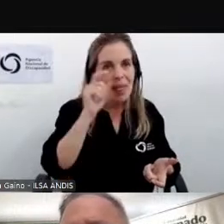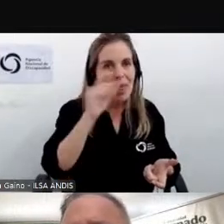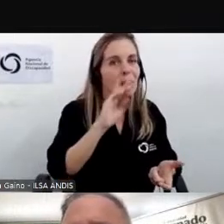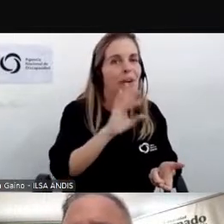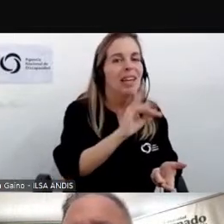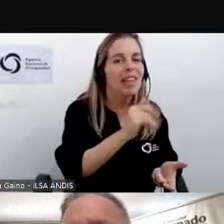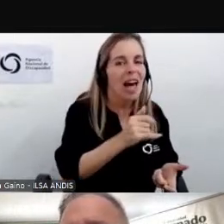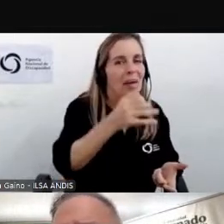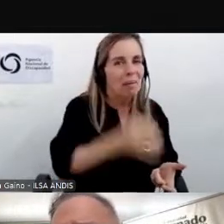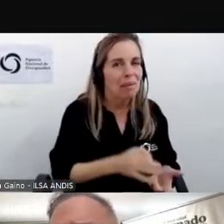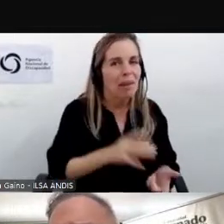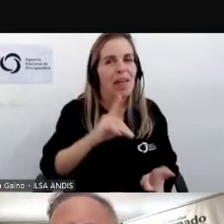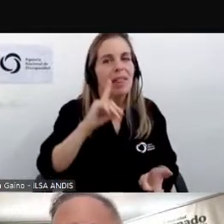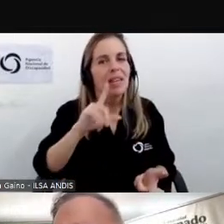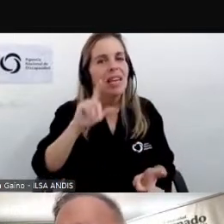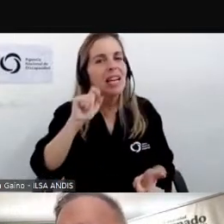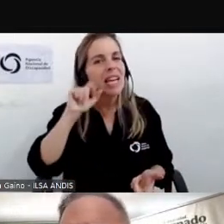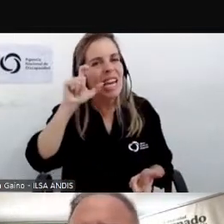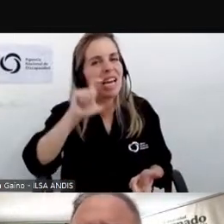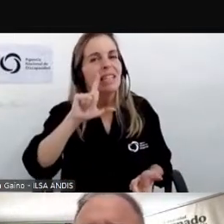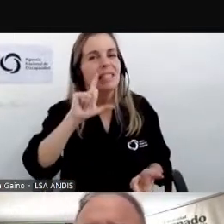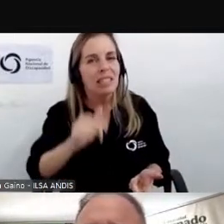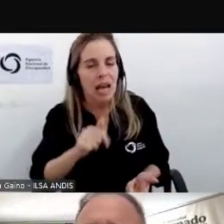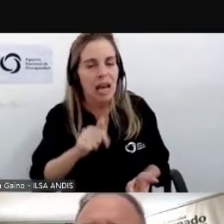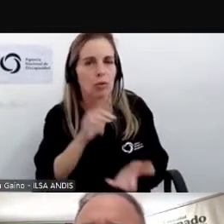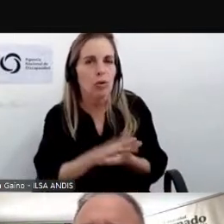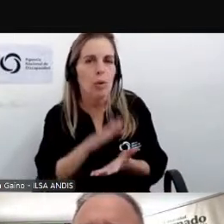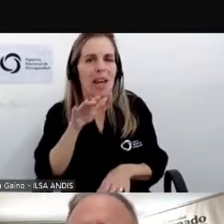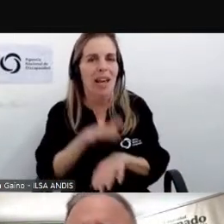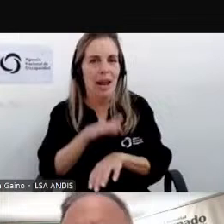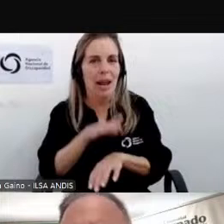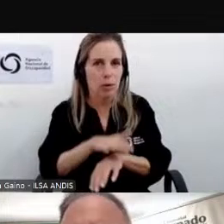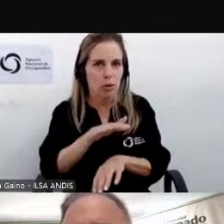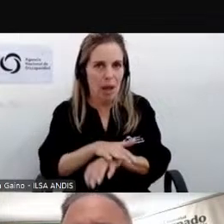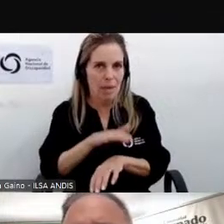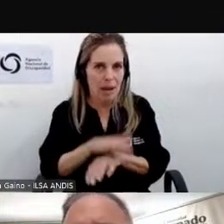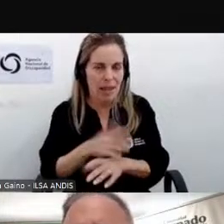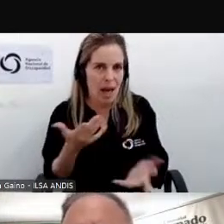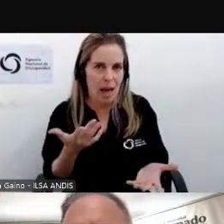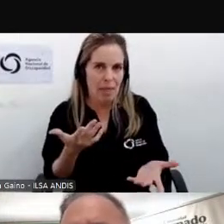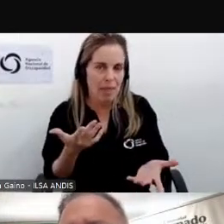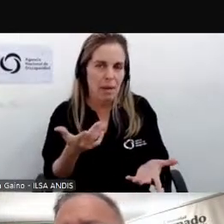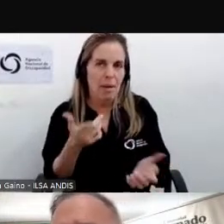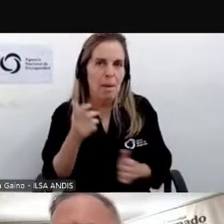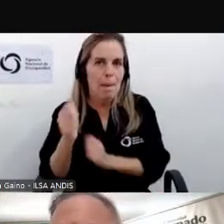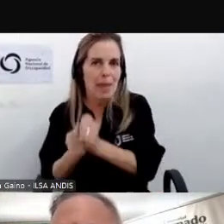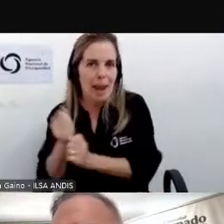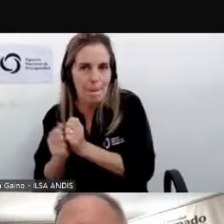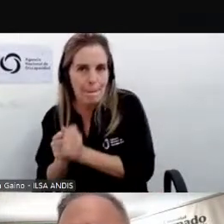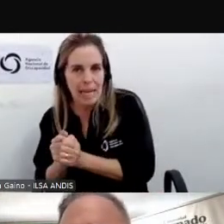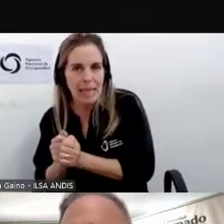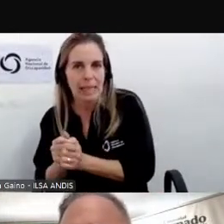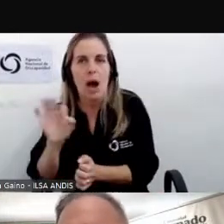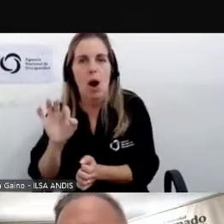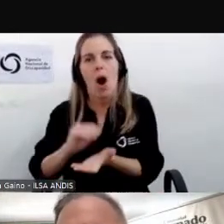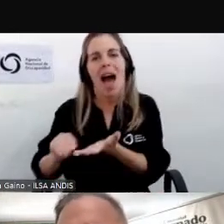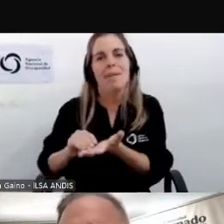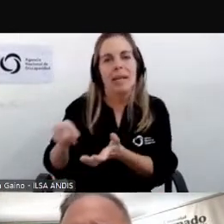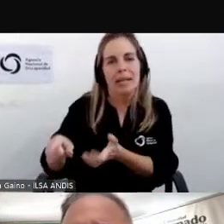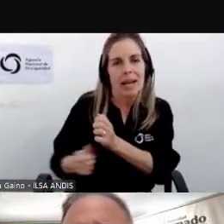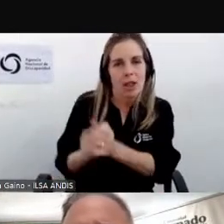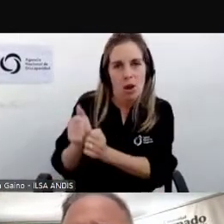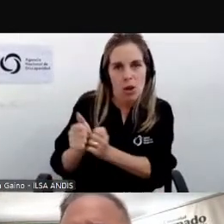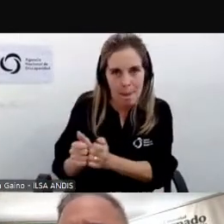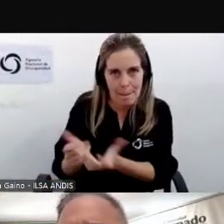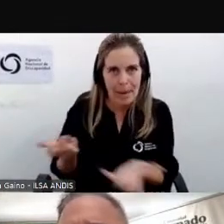is a very common concept. Moreover, as to what pertains the